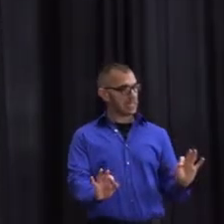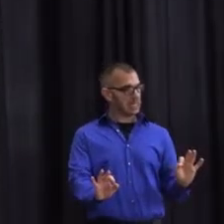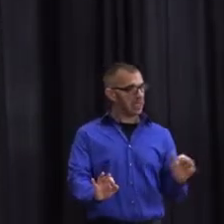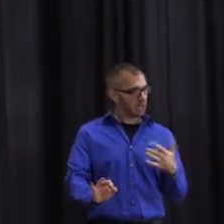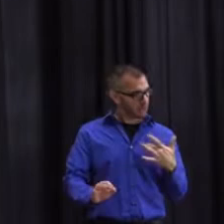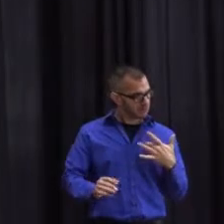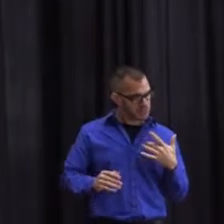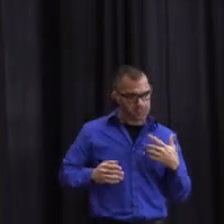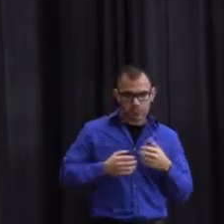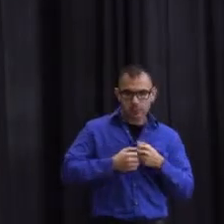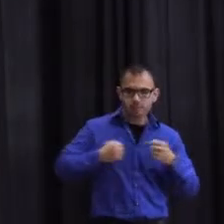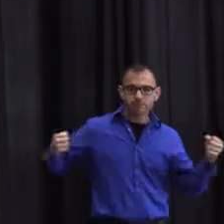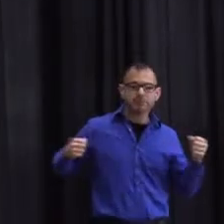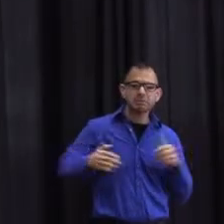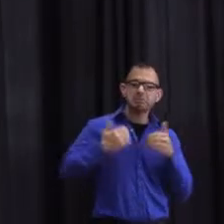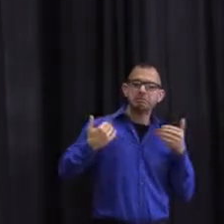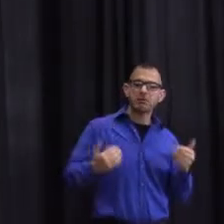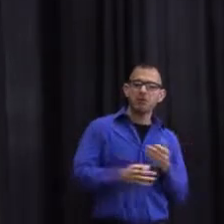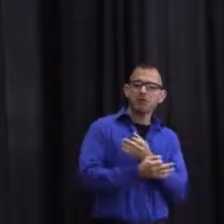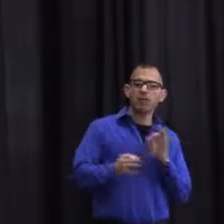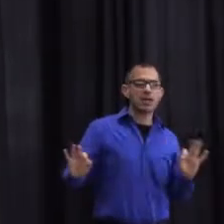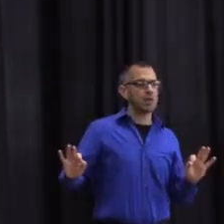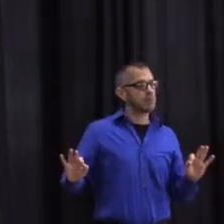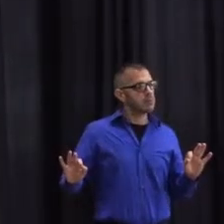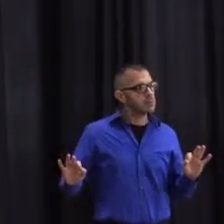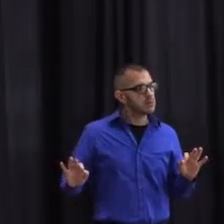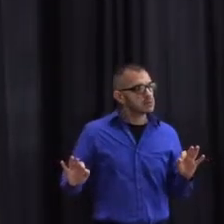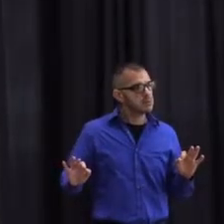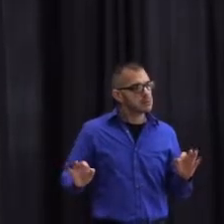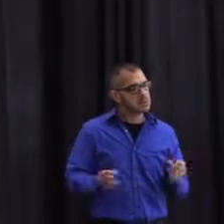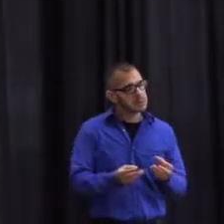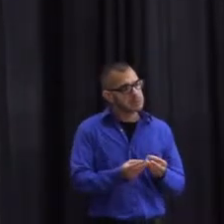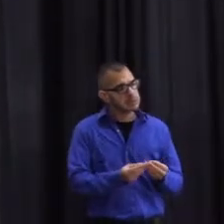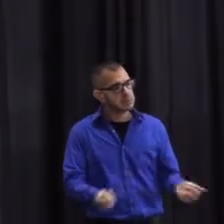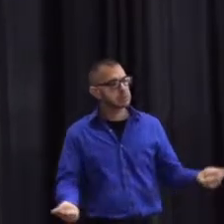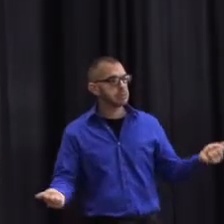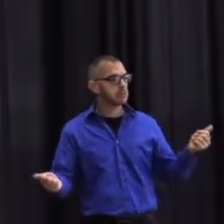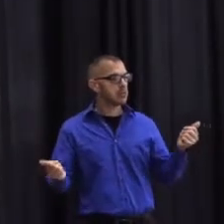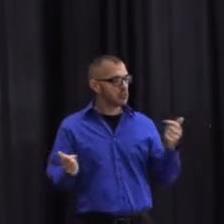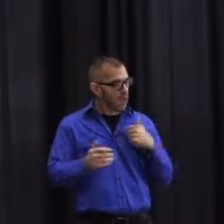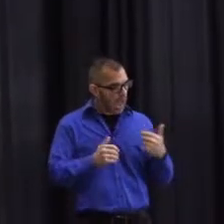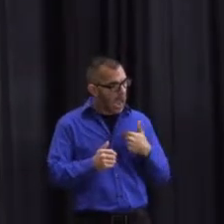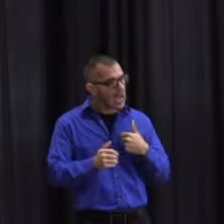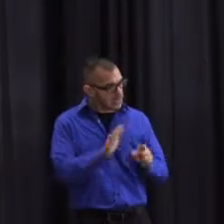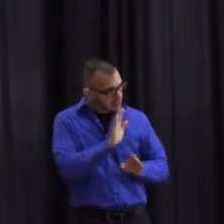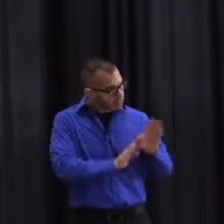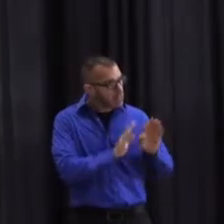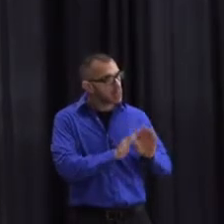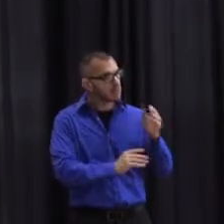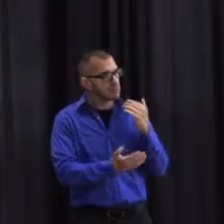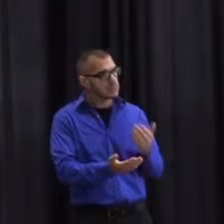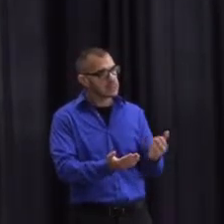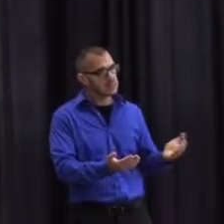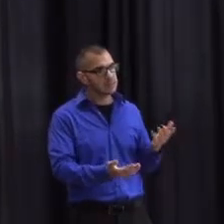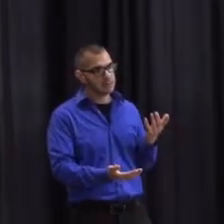saying, freedom. I felt free to develop things